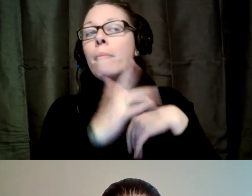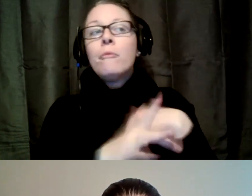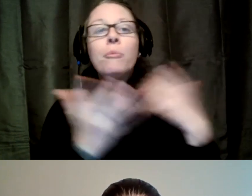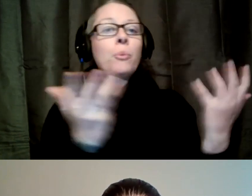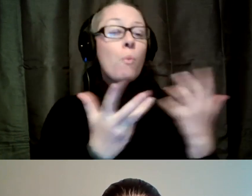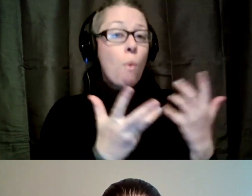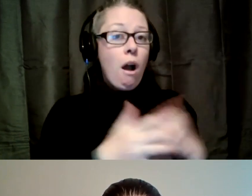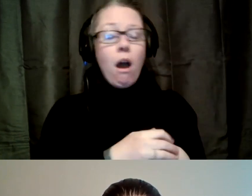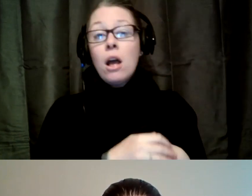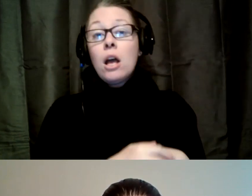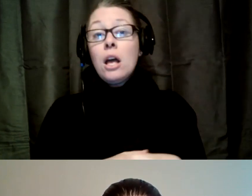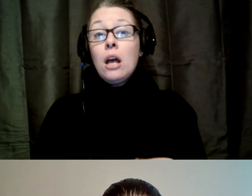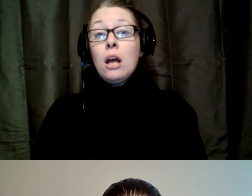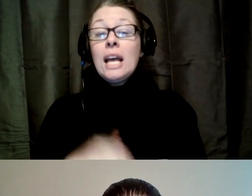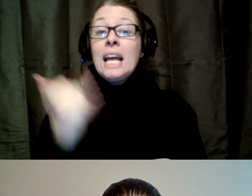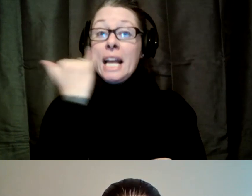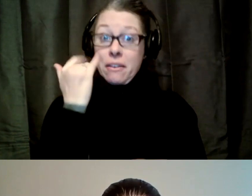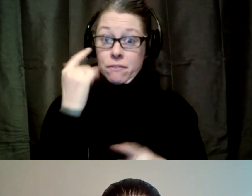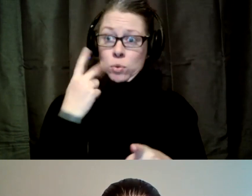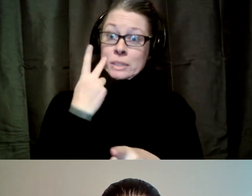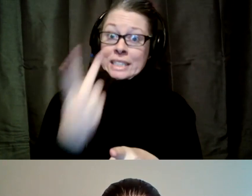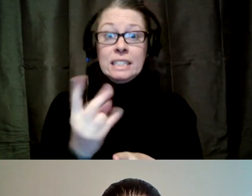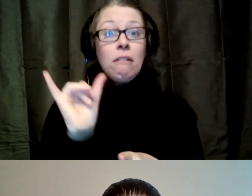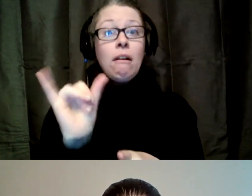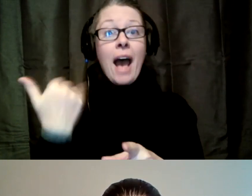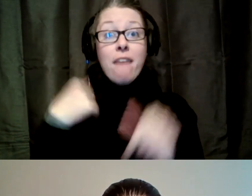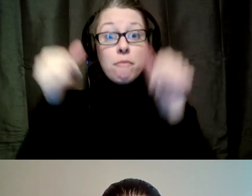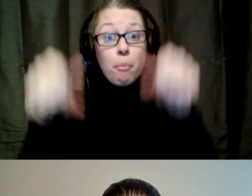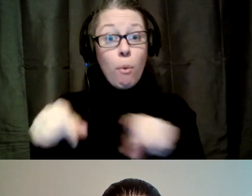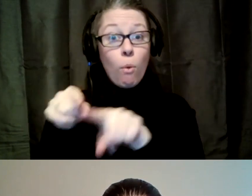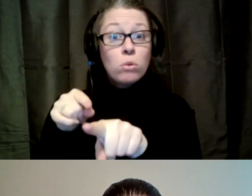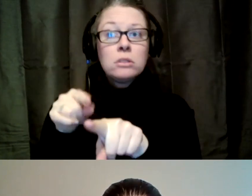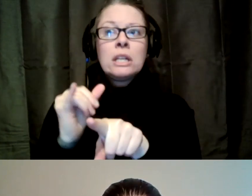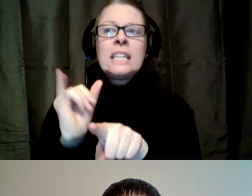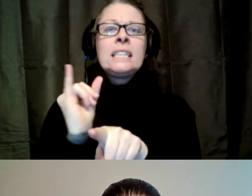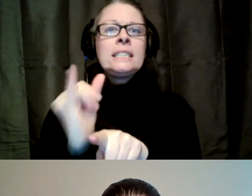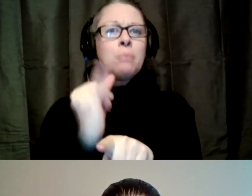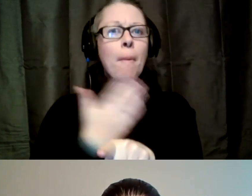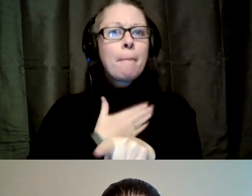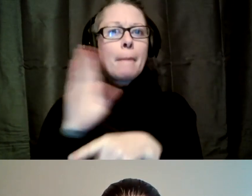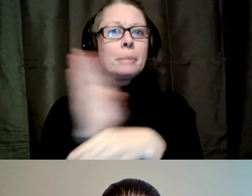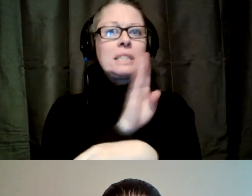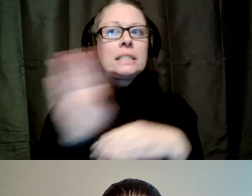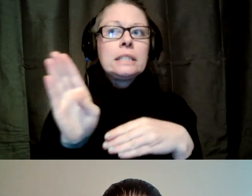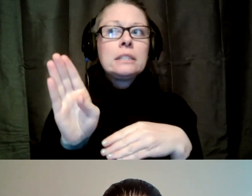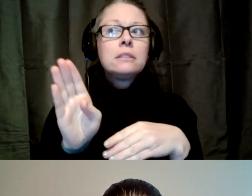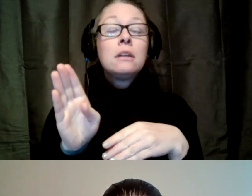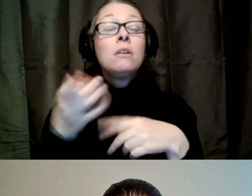notice tender notices that are similar to the service you provide, you can see what type